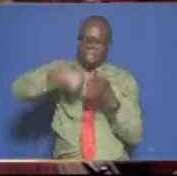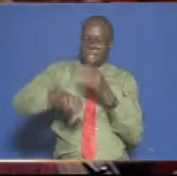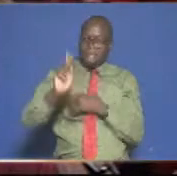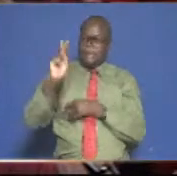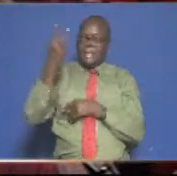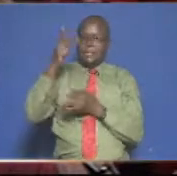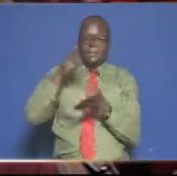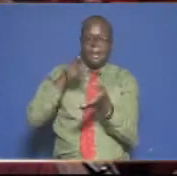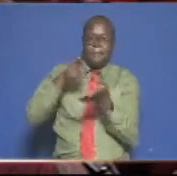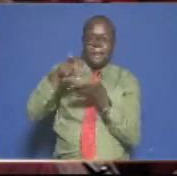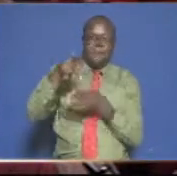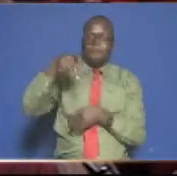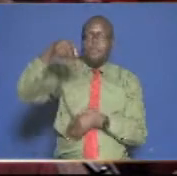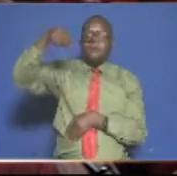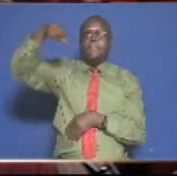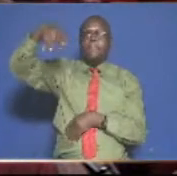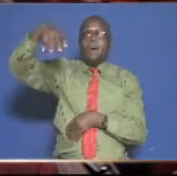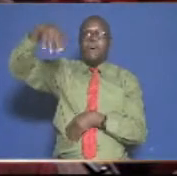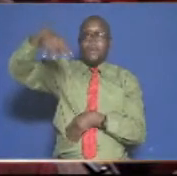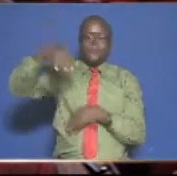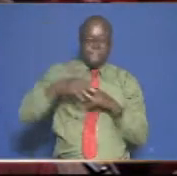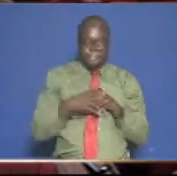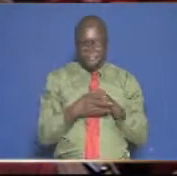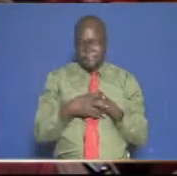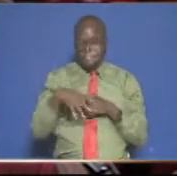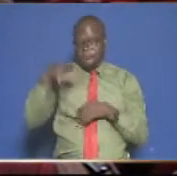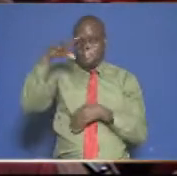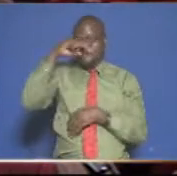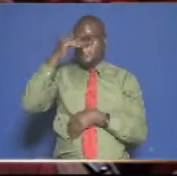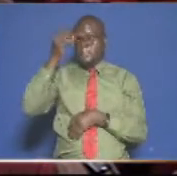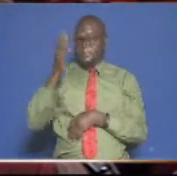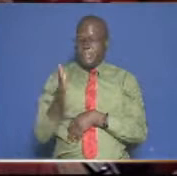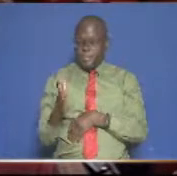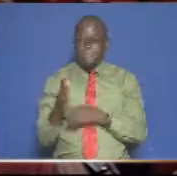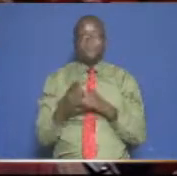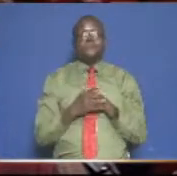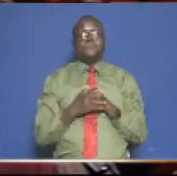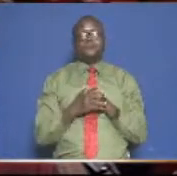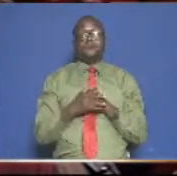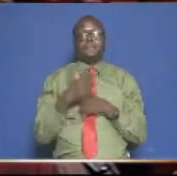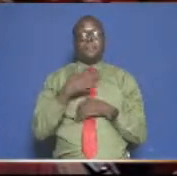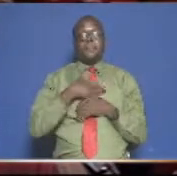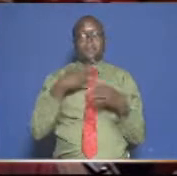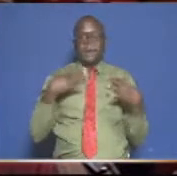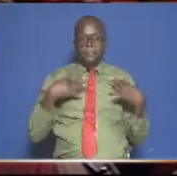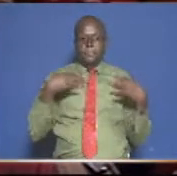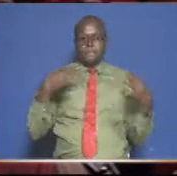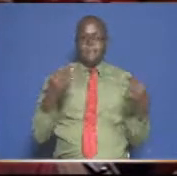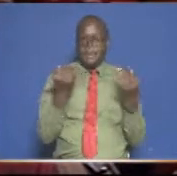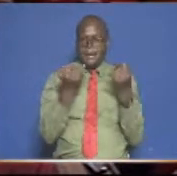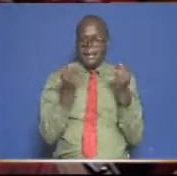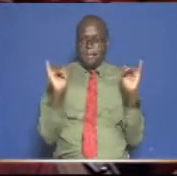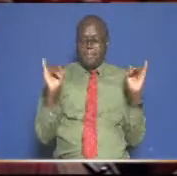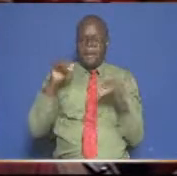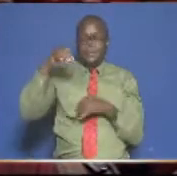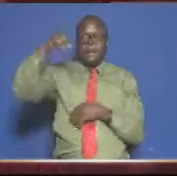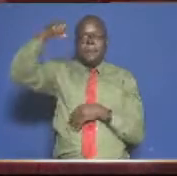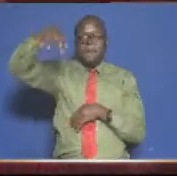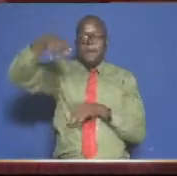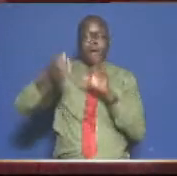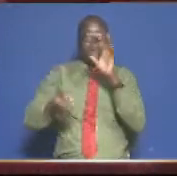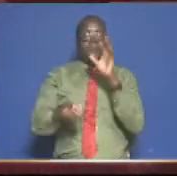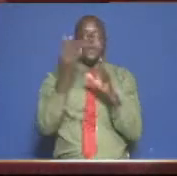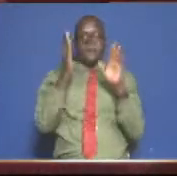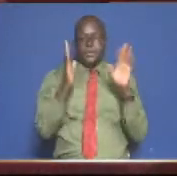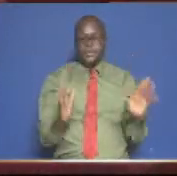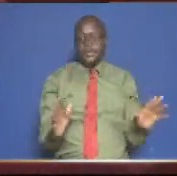for electricity. Mr. Speaker, my interest was the independent power producers. And I have